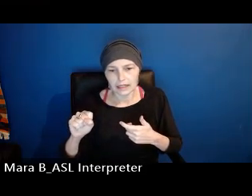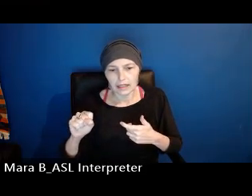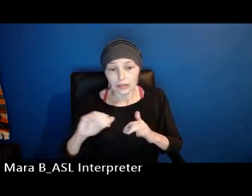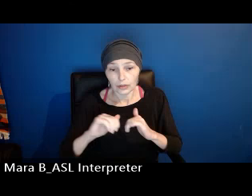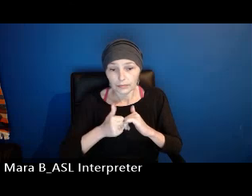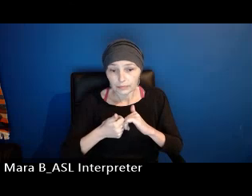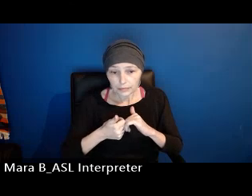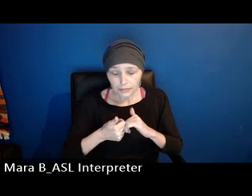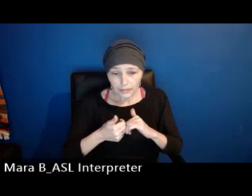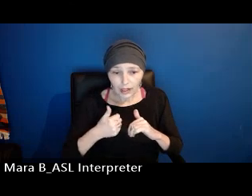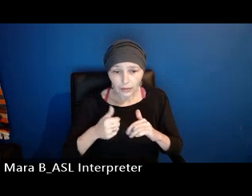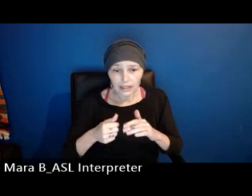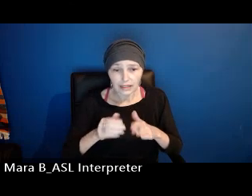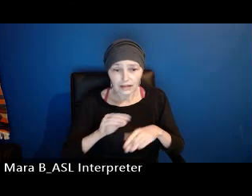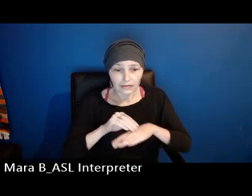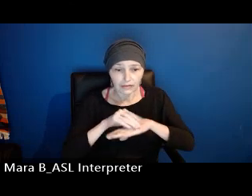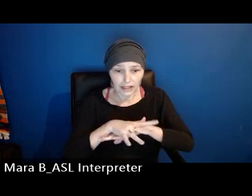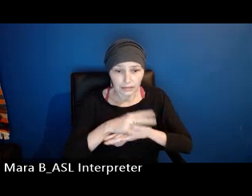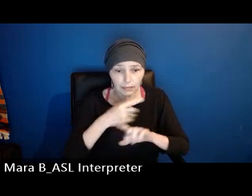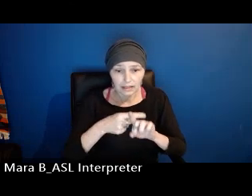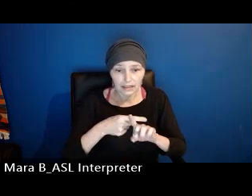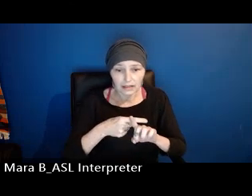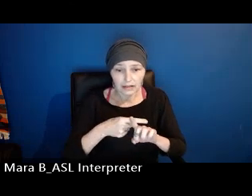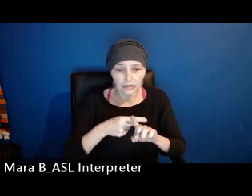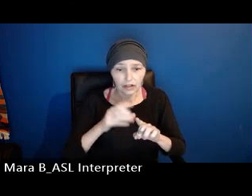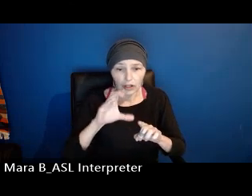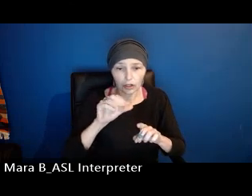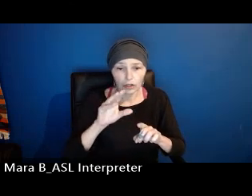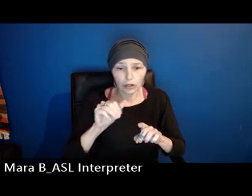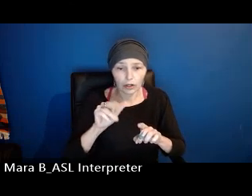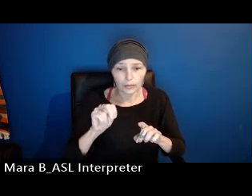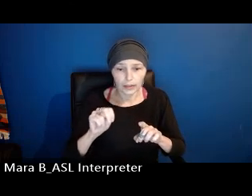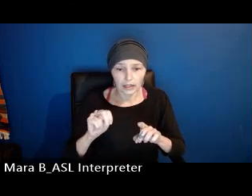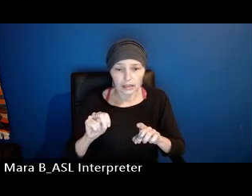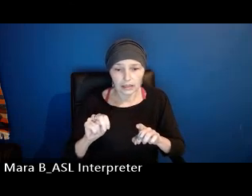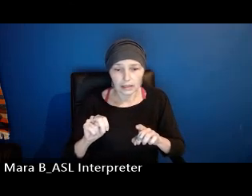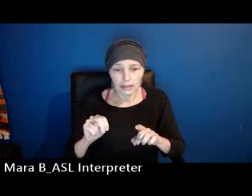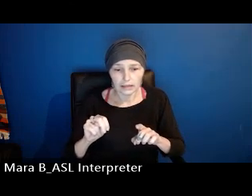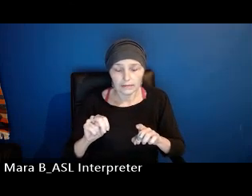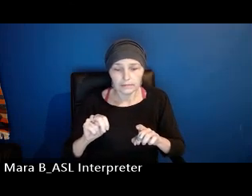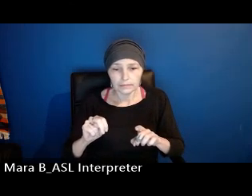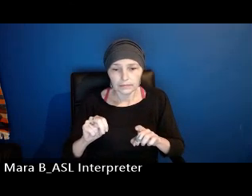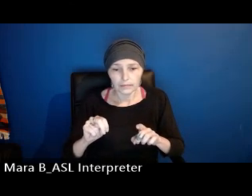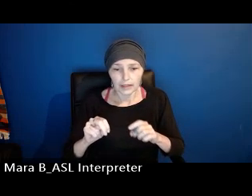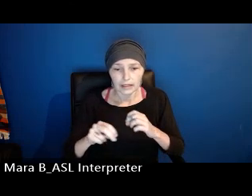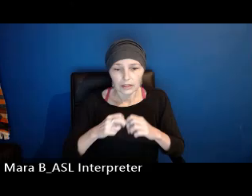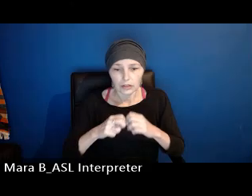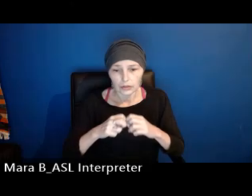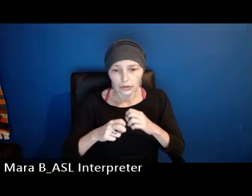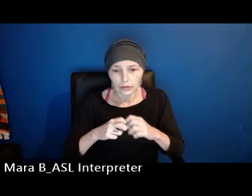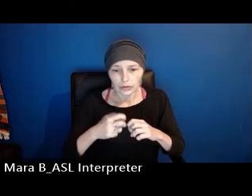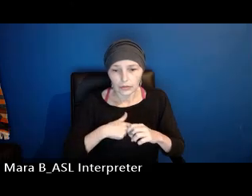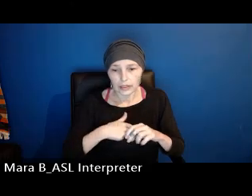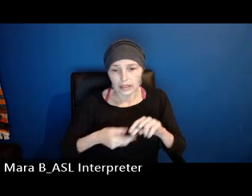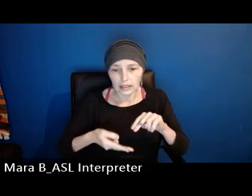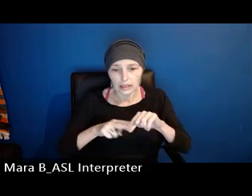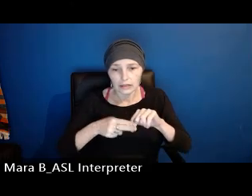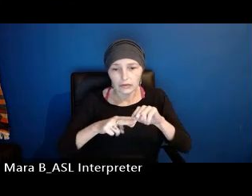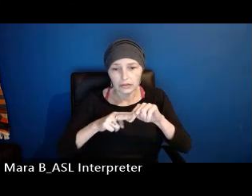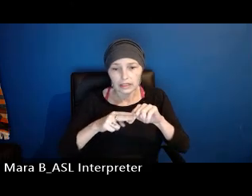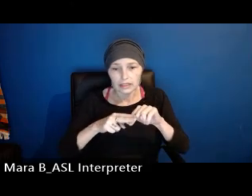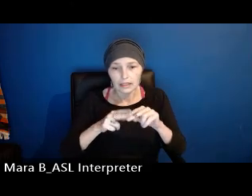footprint, the California Public Utilities, CPUC, could also explore the investments in public transit, particularly